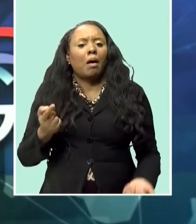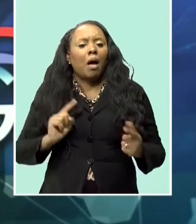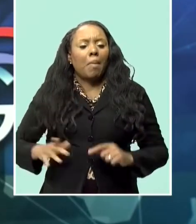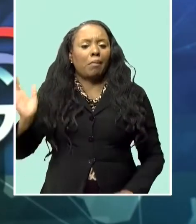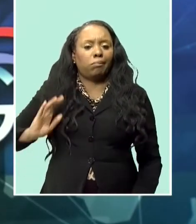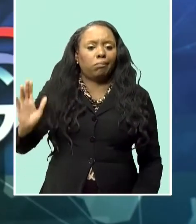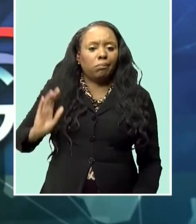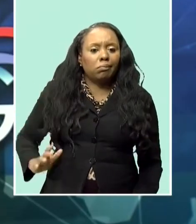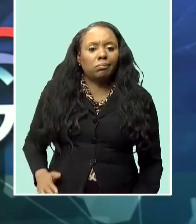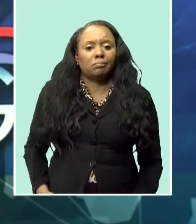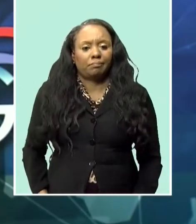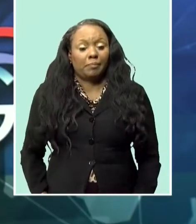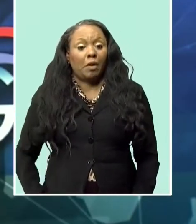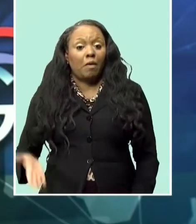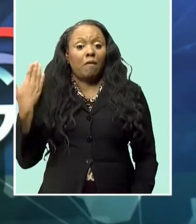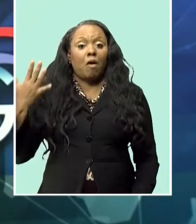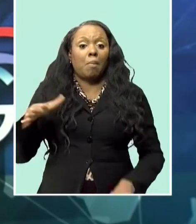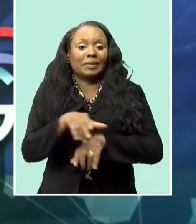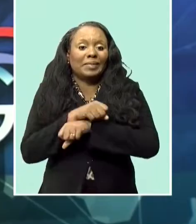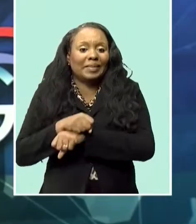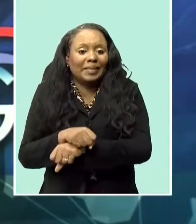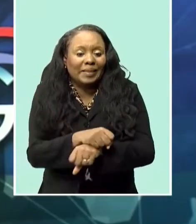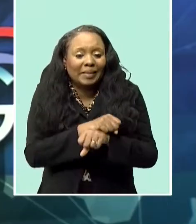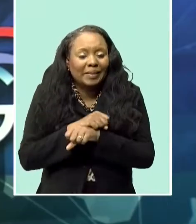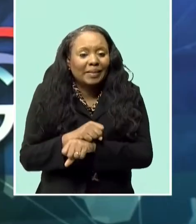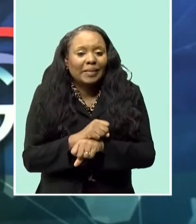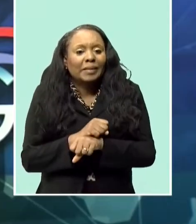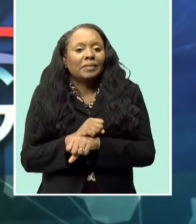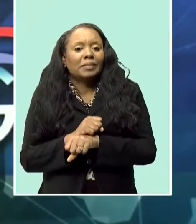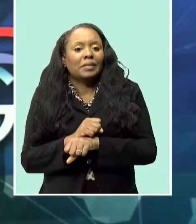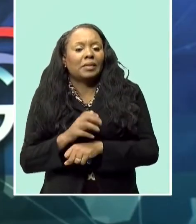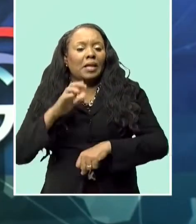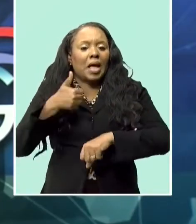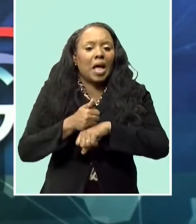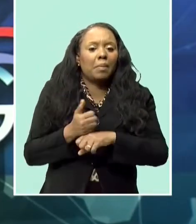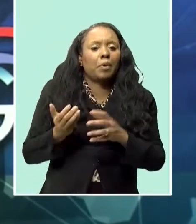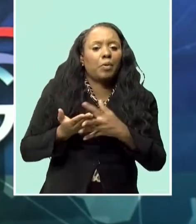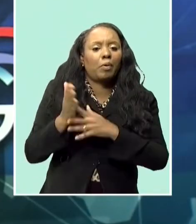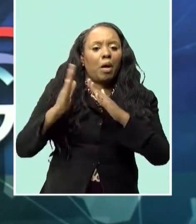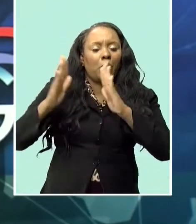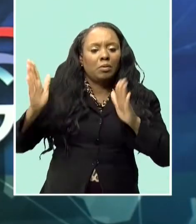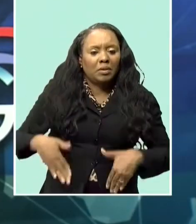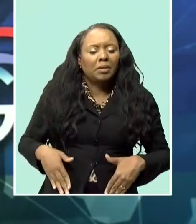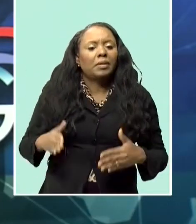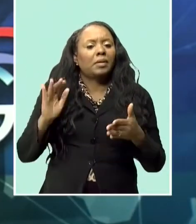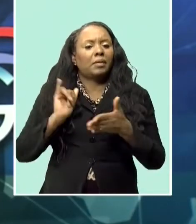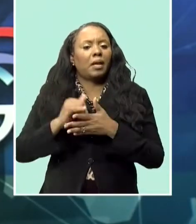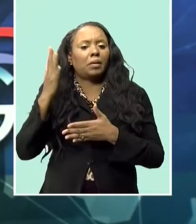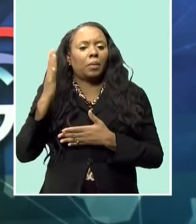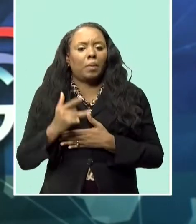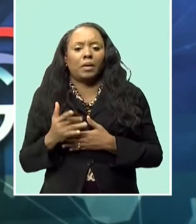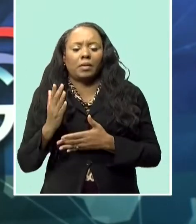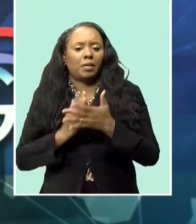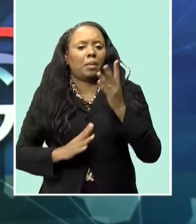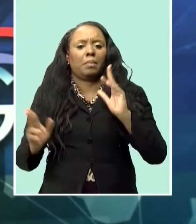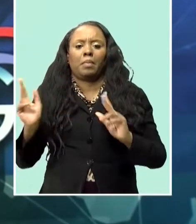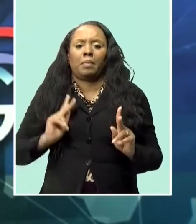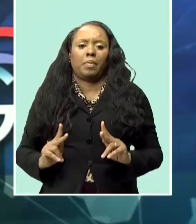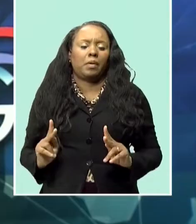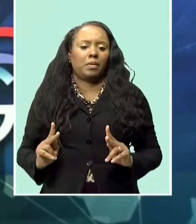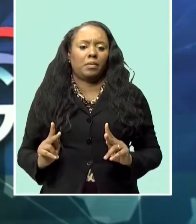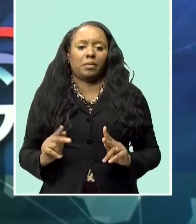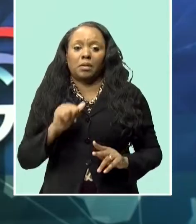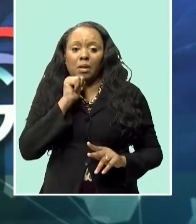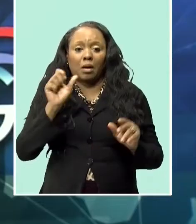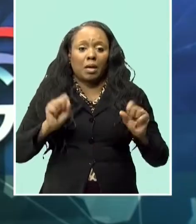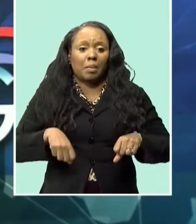tied to the plantation through housing is what now unfortunately blocks many from land ownership. Mr. Prescott, who is a member of